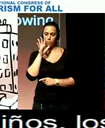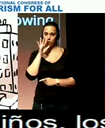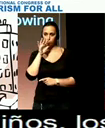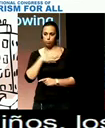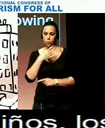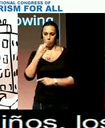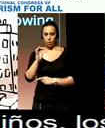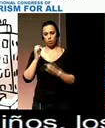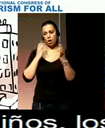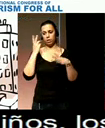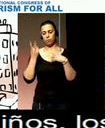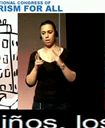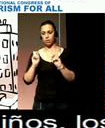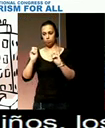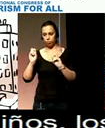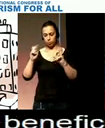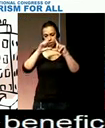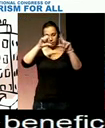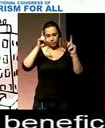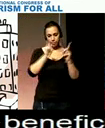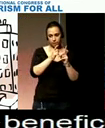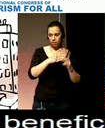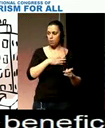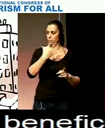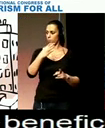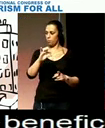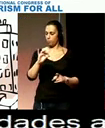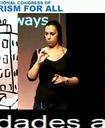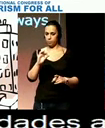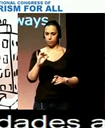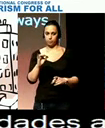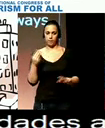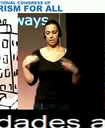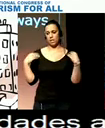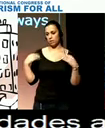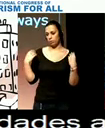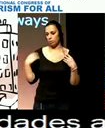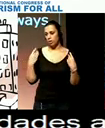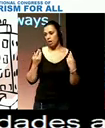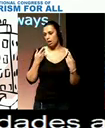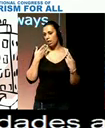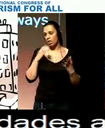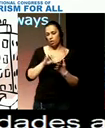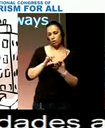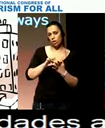to enjoy the city in new ways and with new possibilities for businesses and tourism.